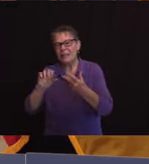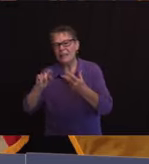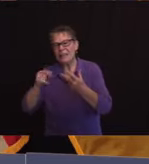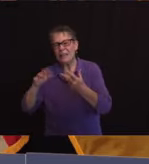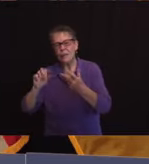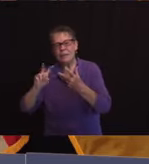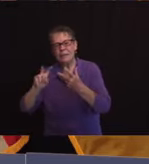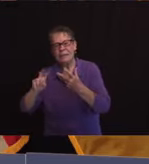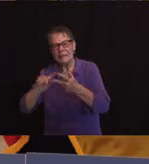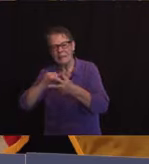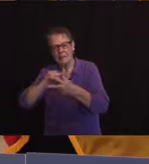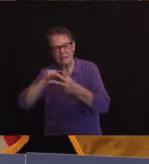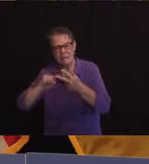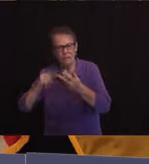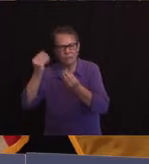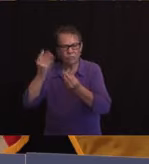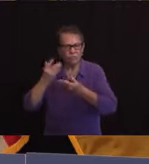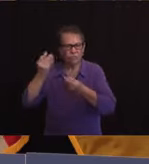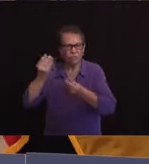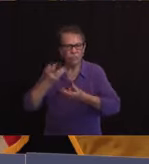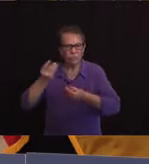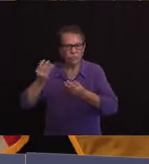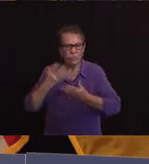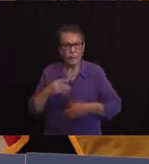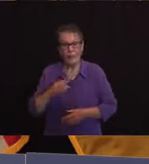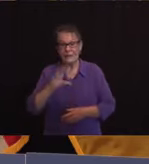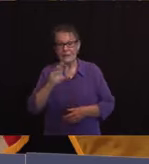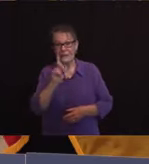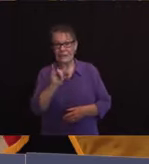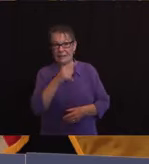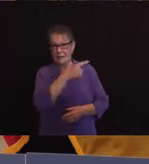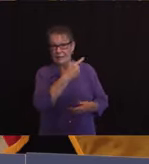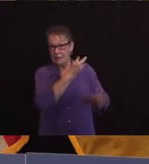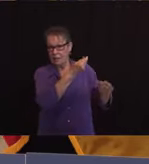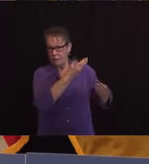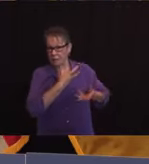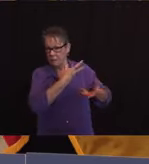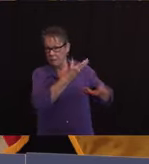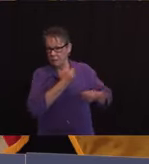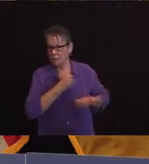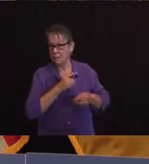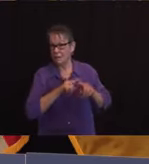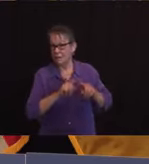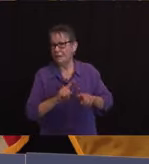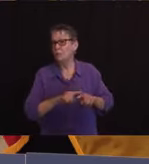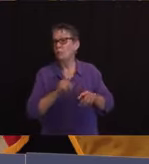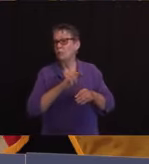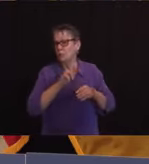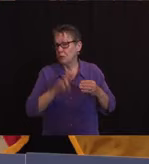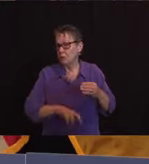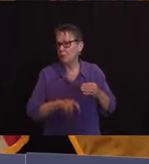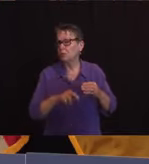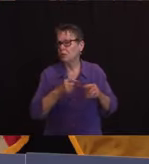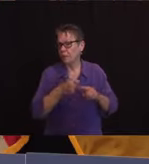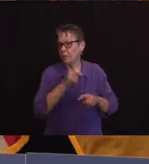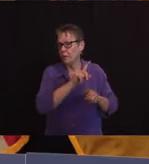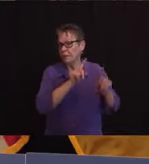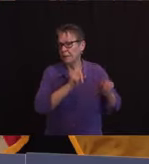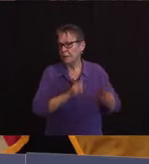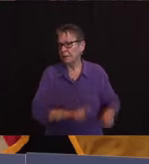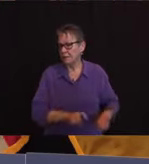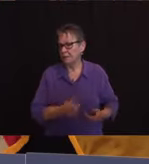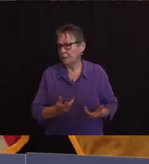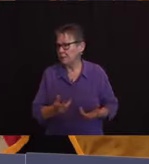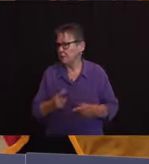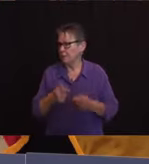get some results from commercial labs, we get some results from those academic labs, and we get other results from our public health laboratory.